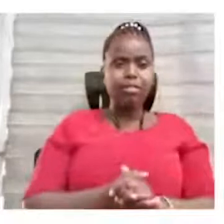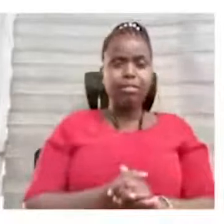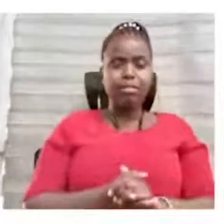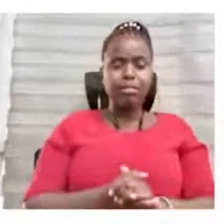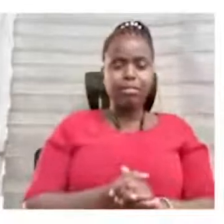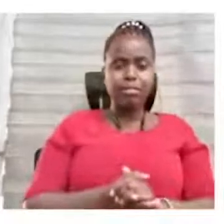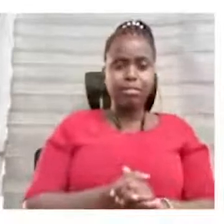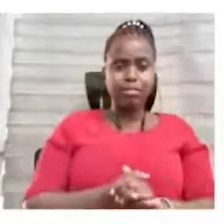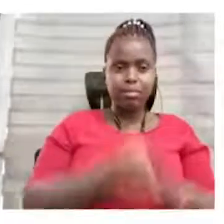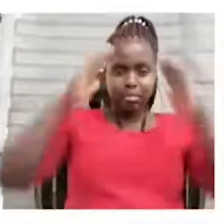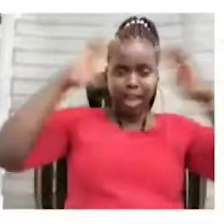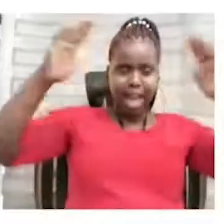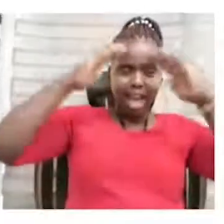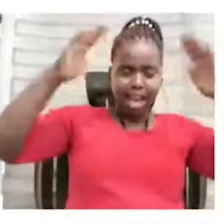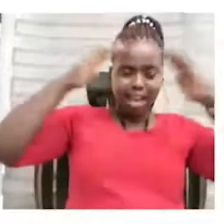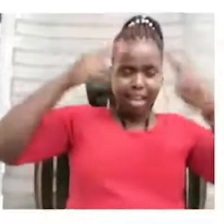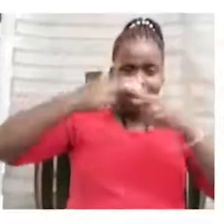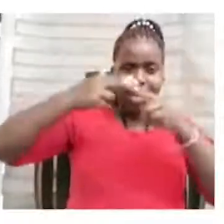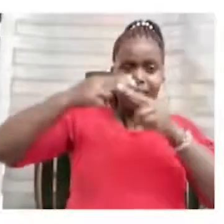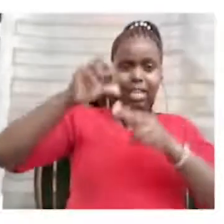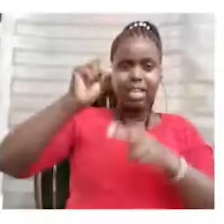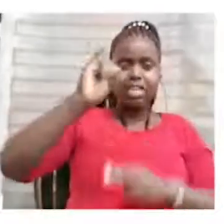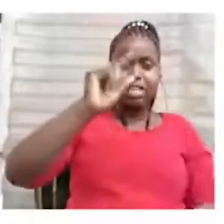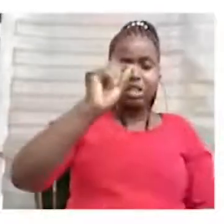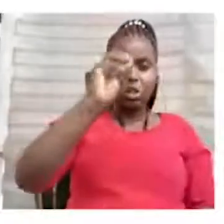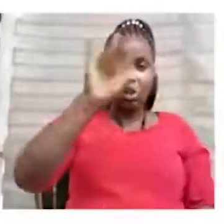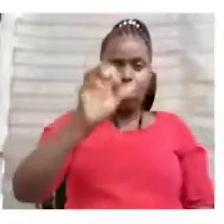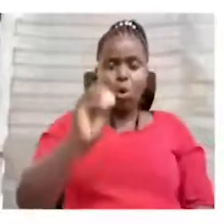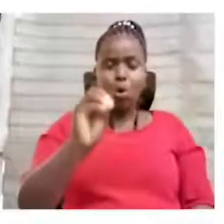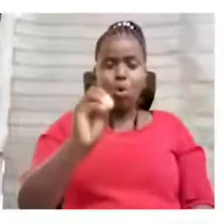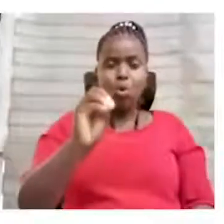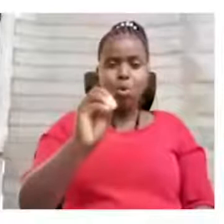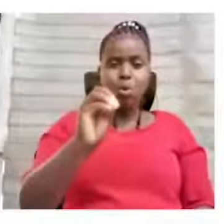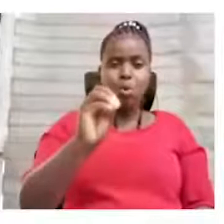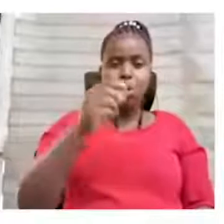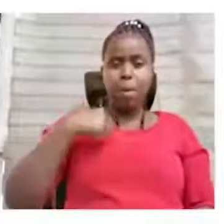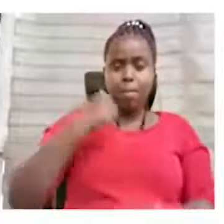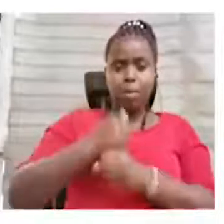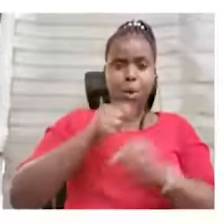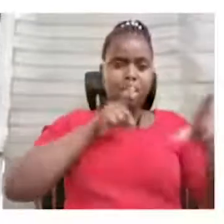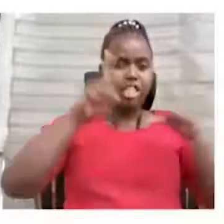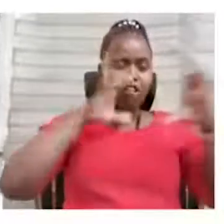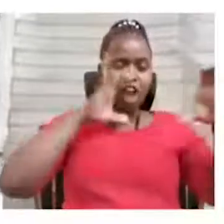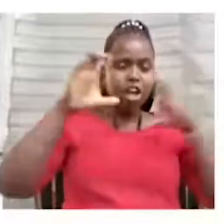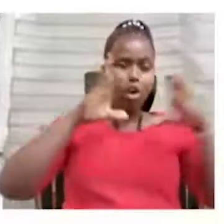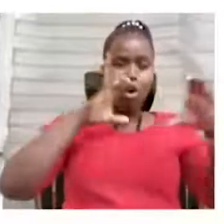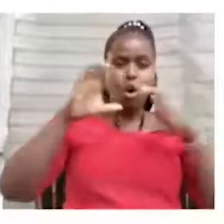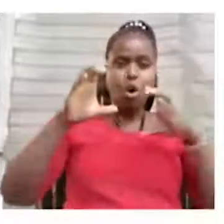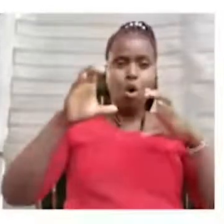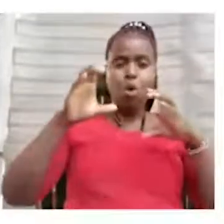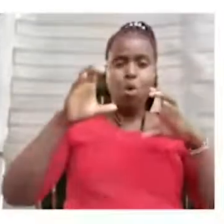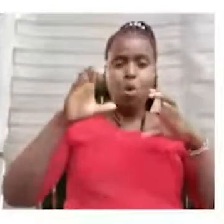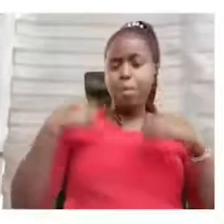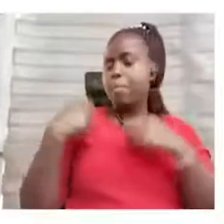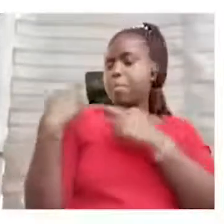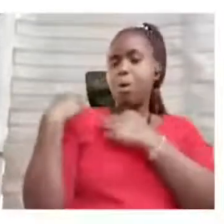Hi, everybody. My name is Sitoyo Lopokoiyit. I work at Safaricom, and my role is the Chief